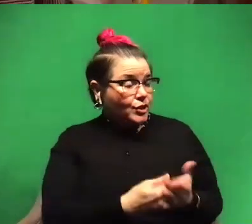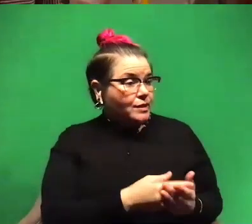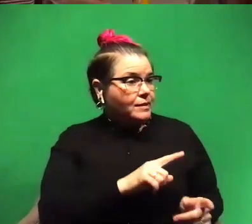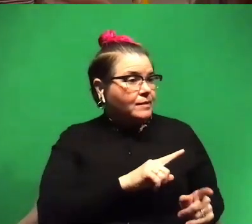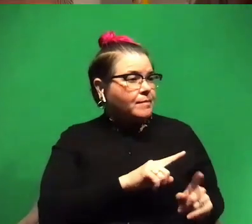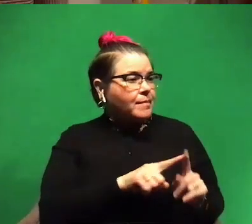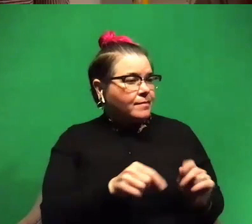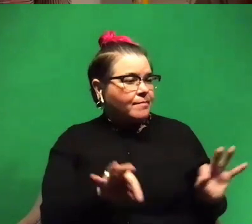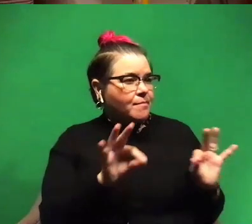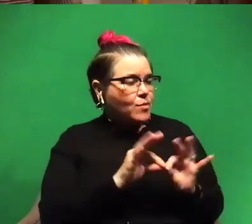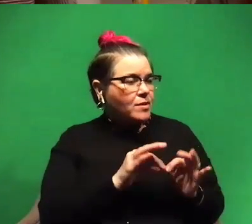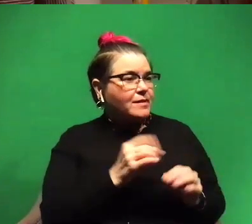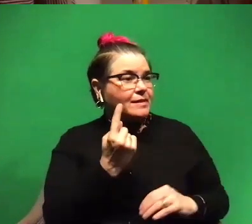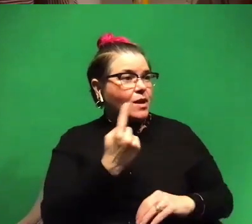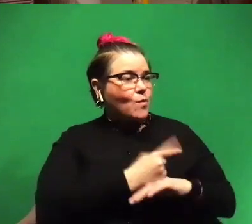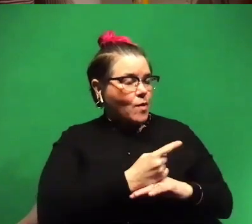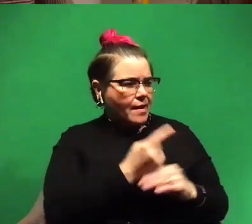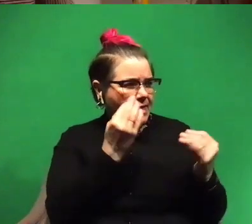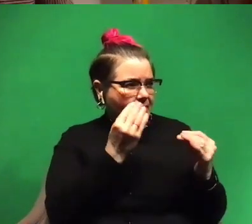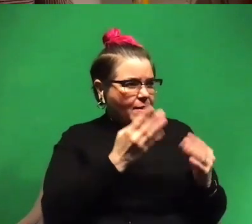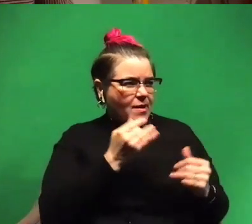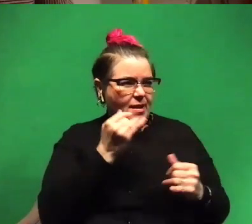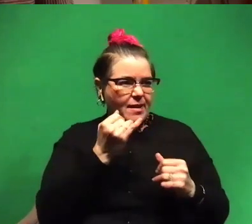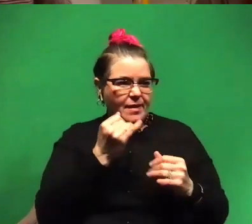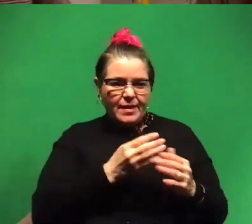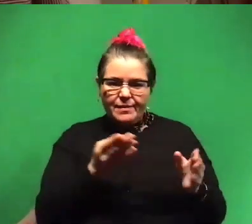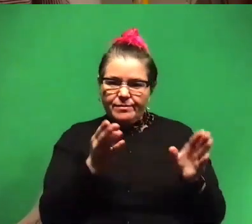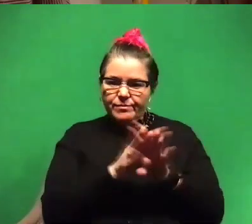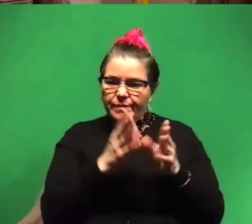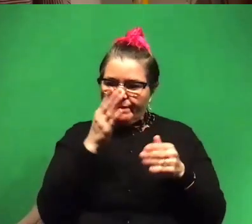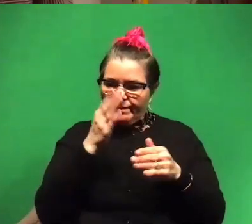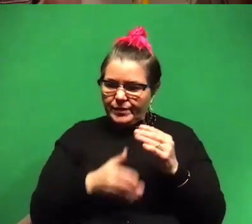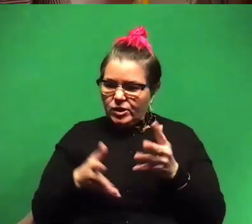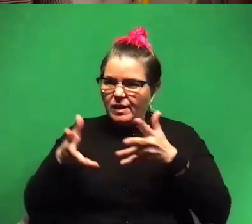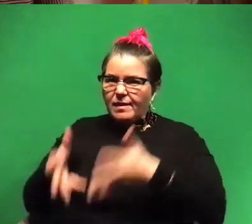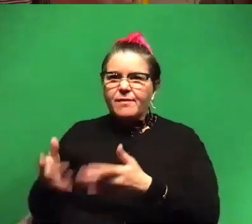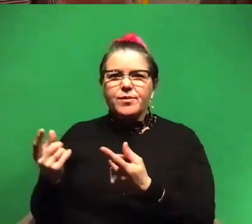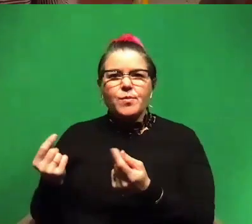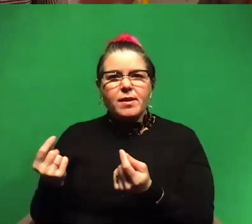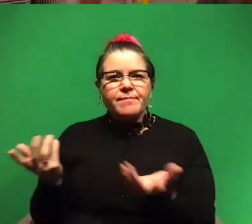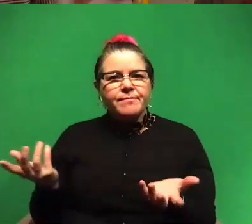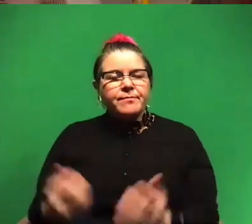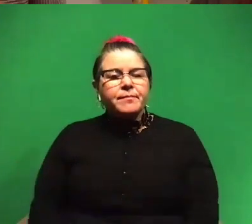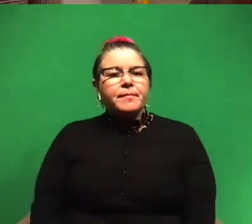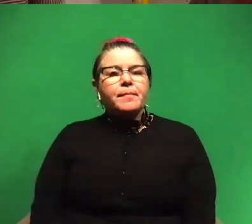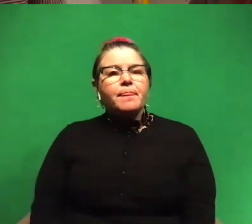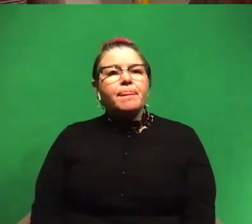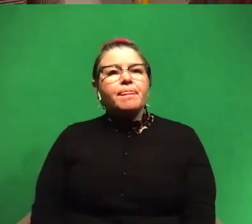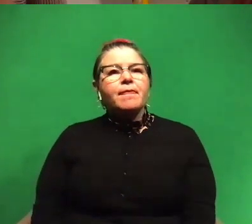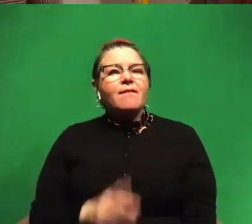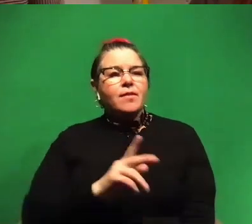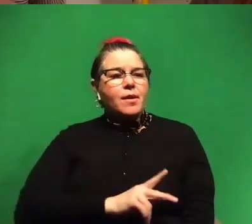really important from day one to think about what will be left behind at the end of the day. So there's kind of like, there's the